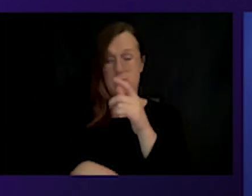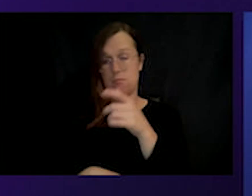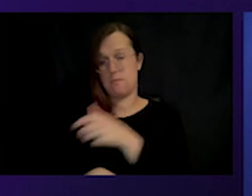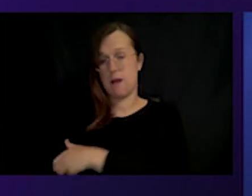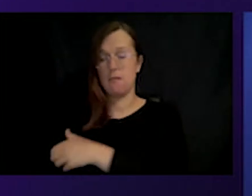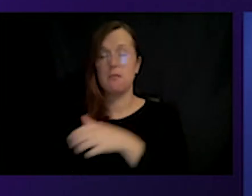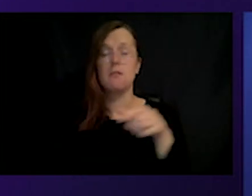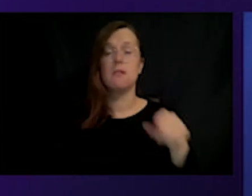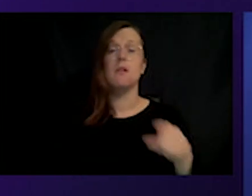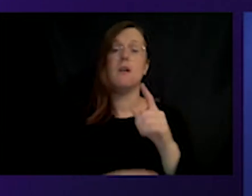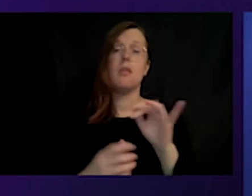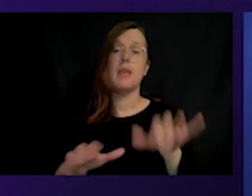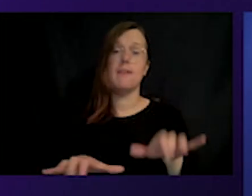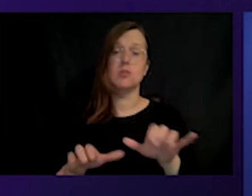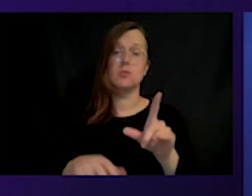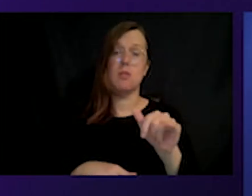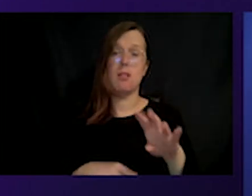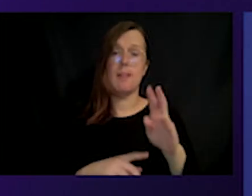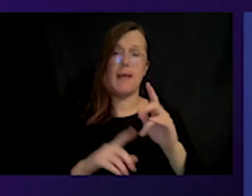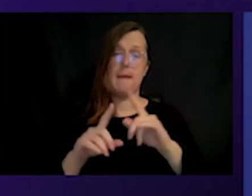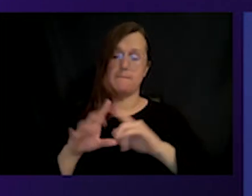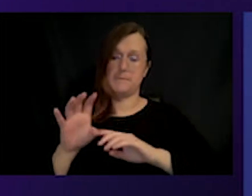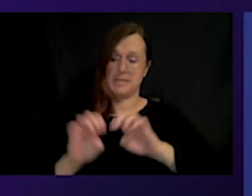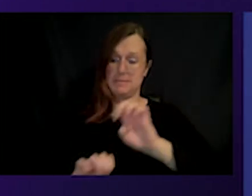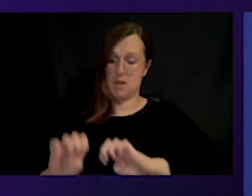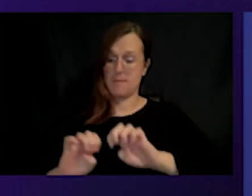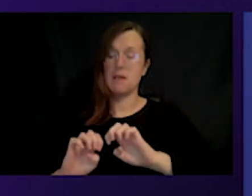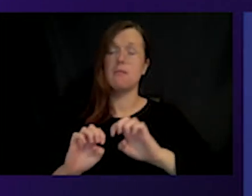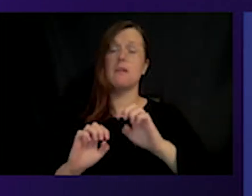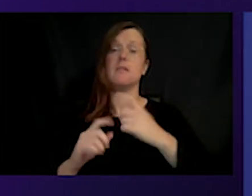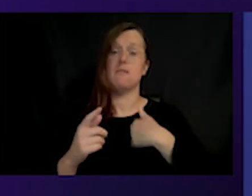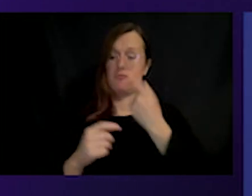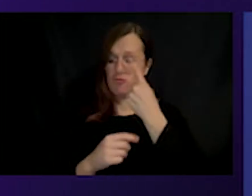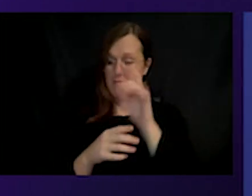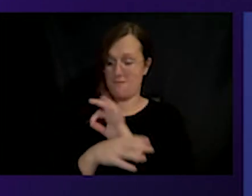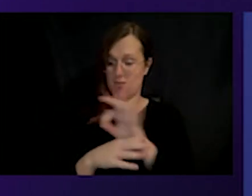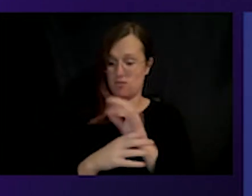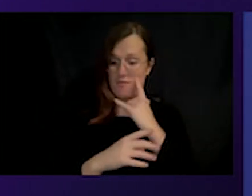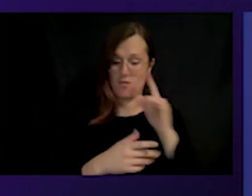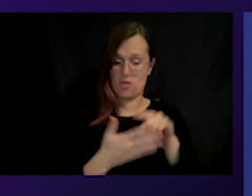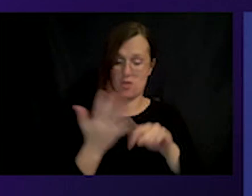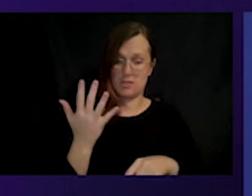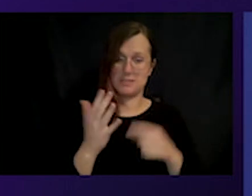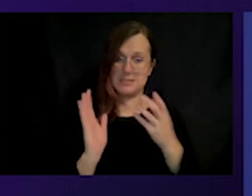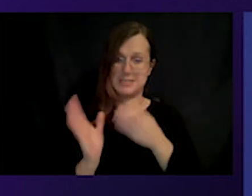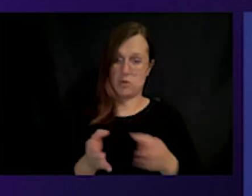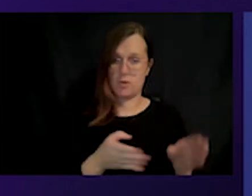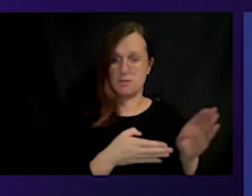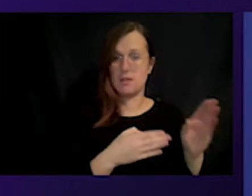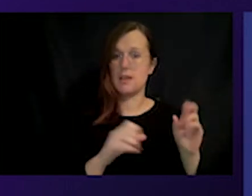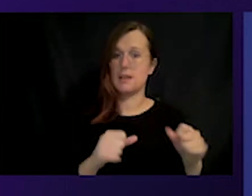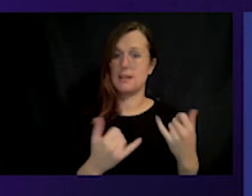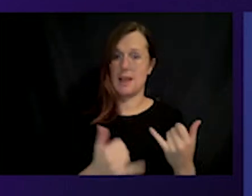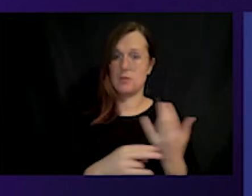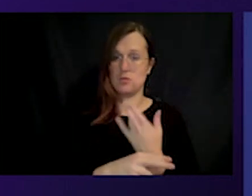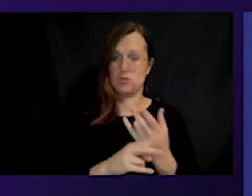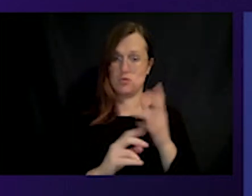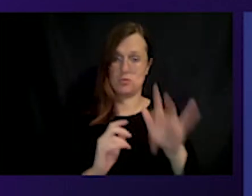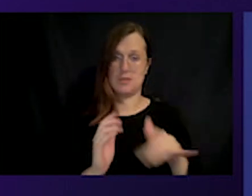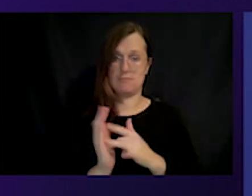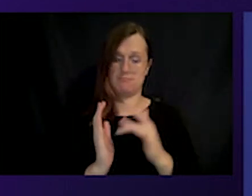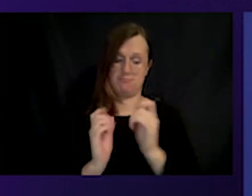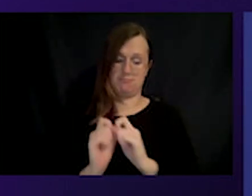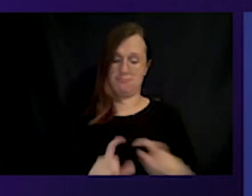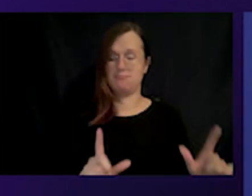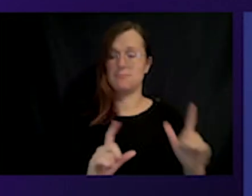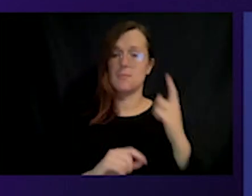you have to do the lab experiment to actually understand the function of those sequence. Yeah. And now you can use machine learning just like within very